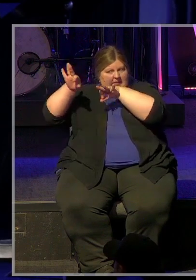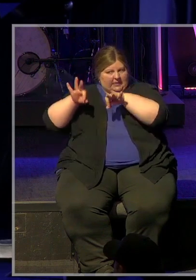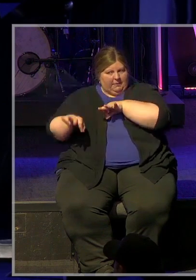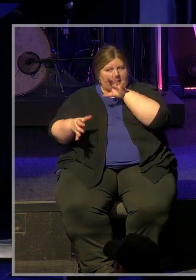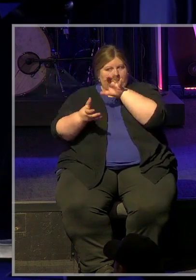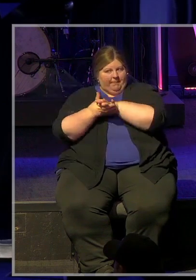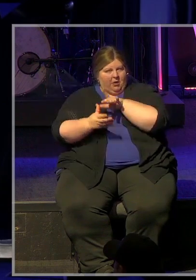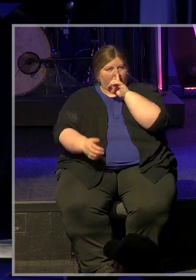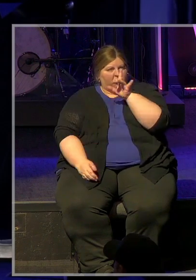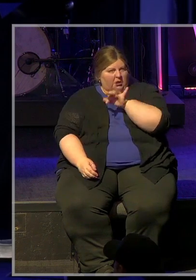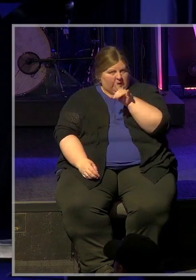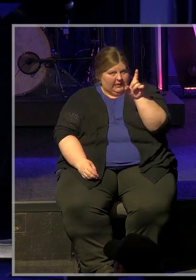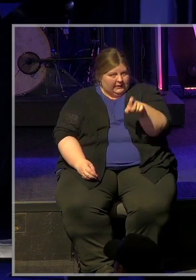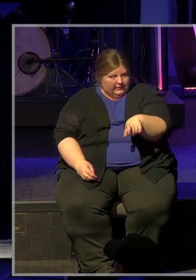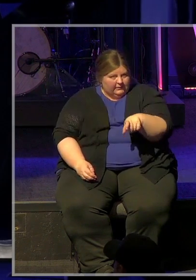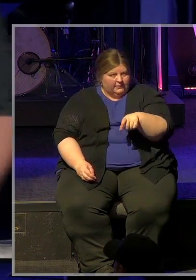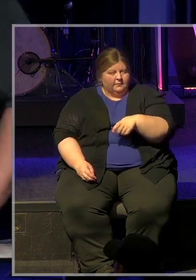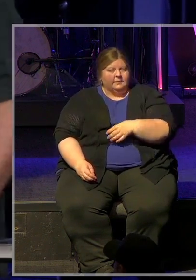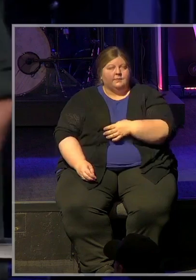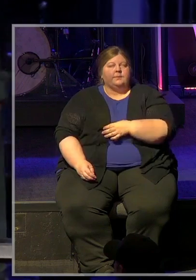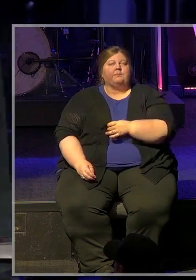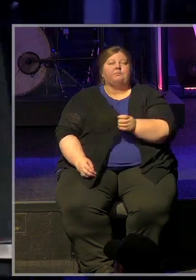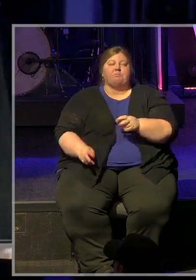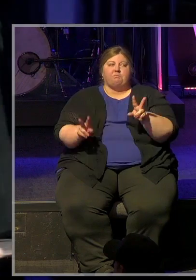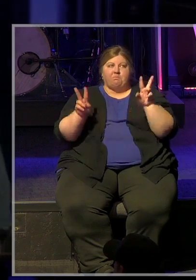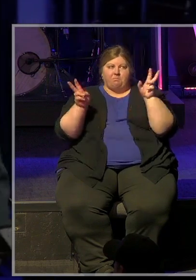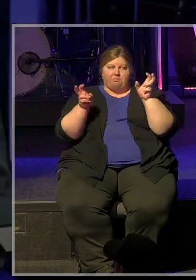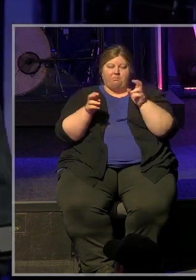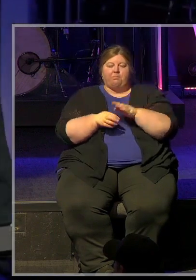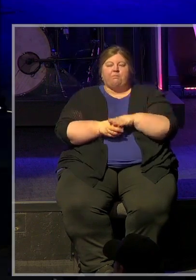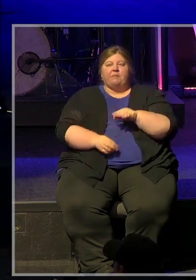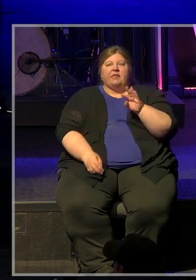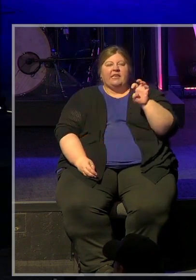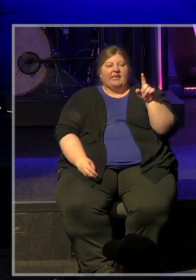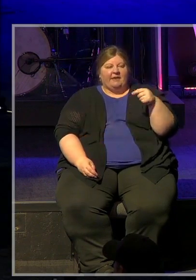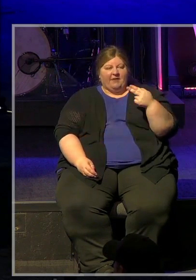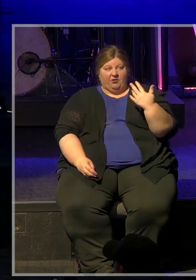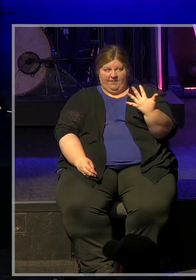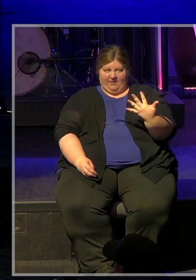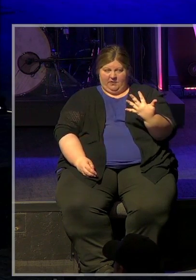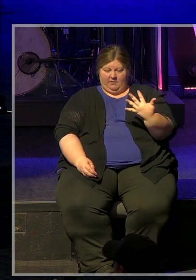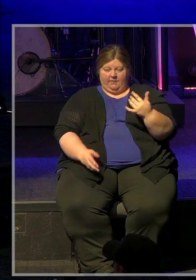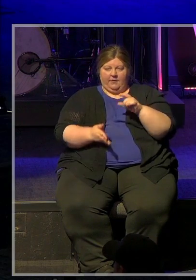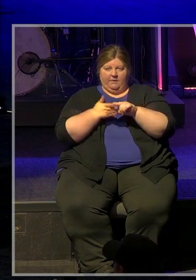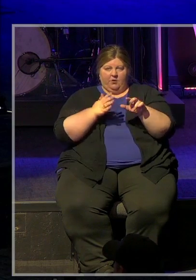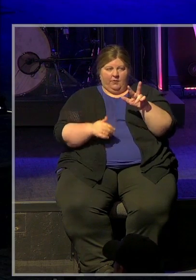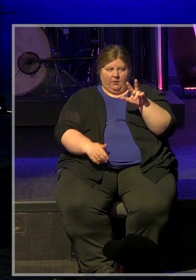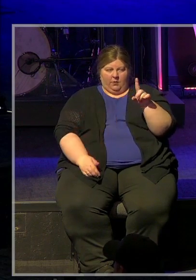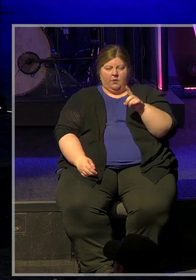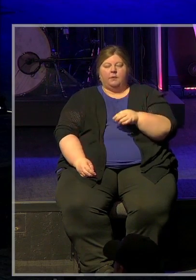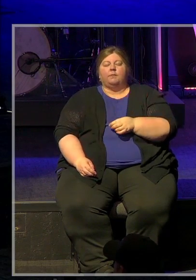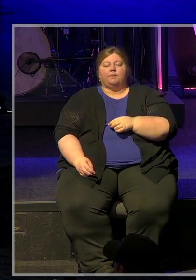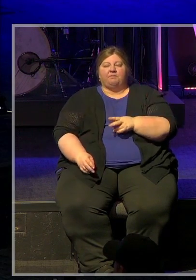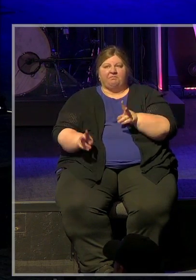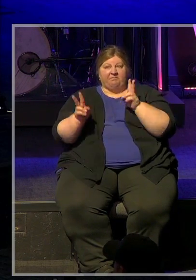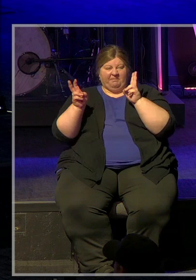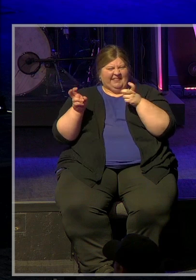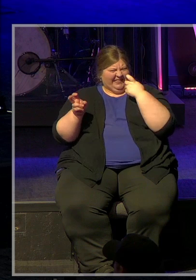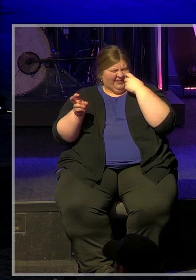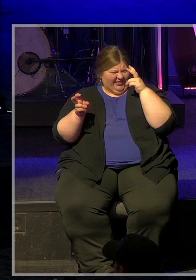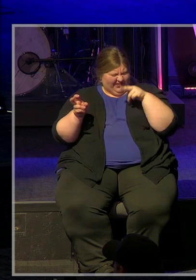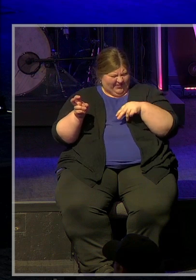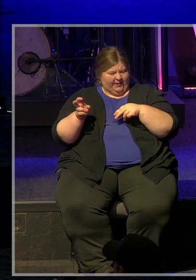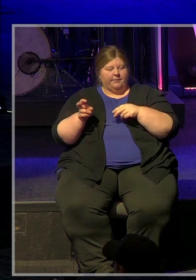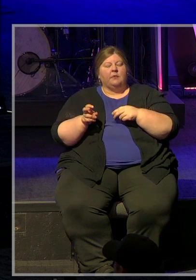marriage ought to be. And here's what he says, Ephesians 5, starting in verse 31. He quotes the passage we just read. For